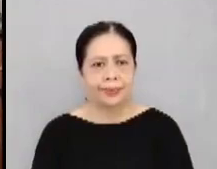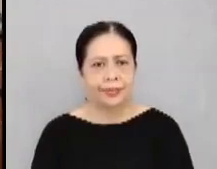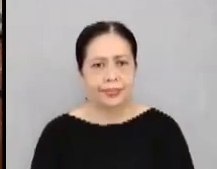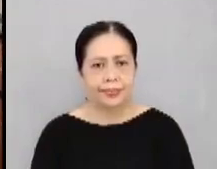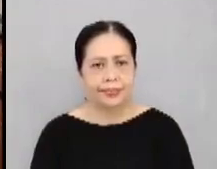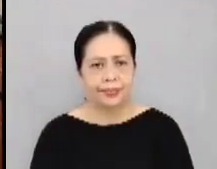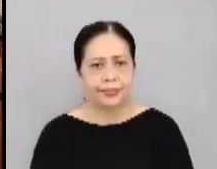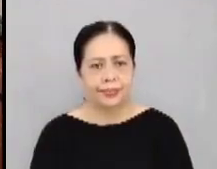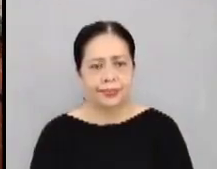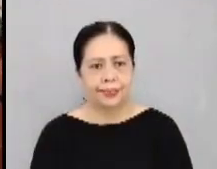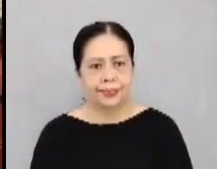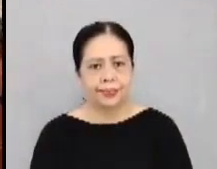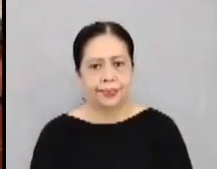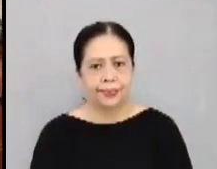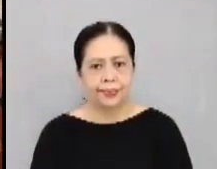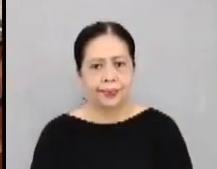rise and shine Pilipinas